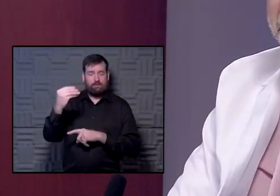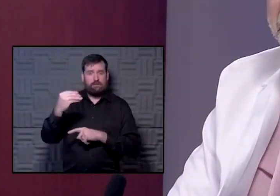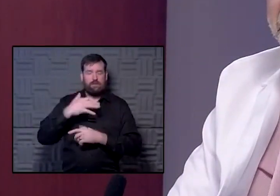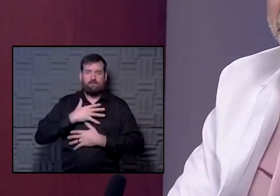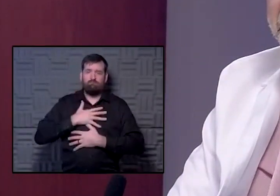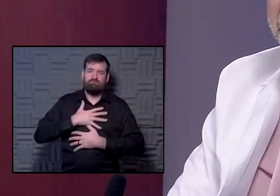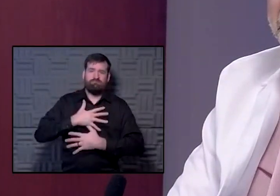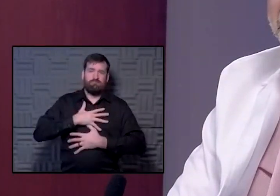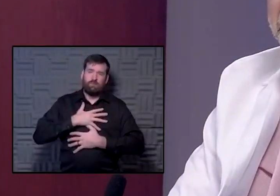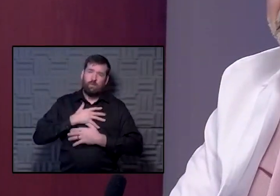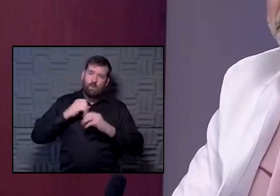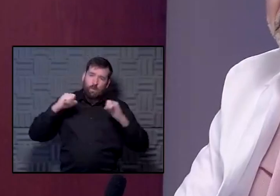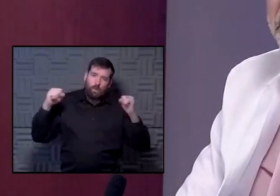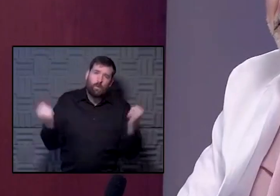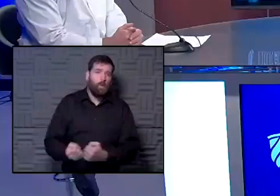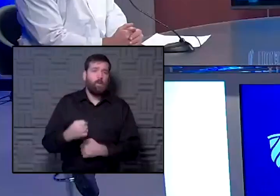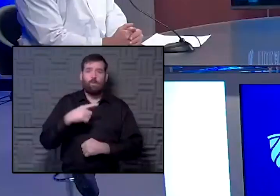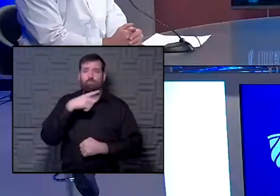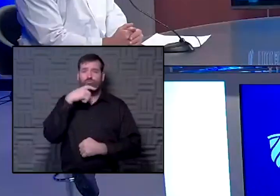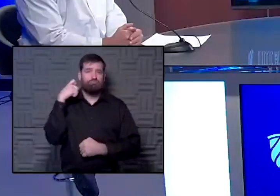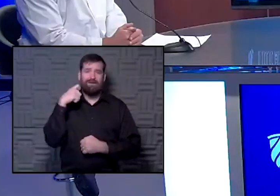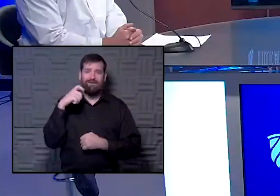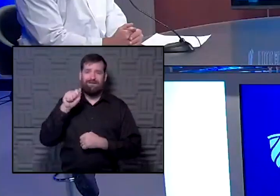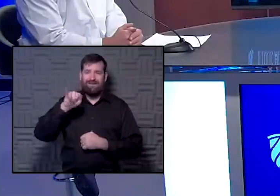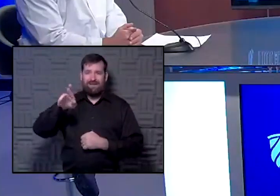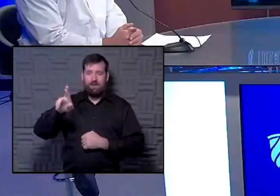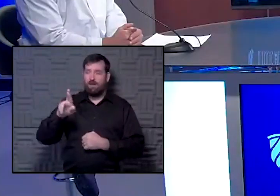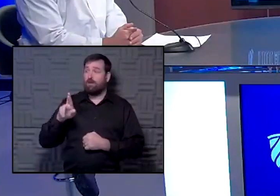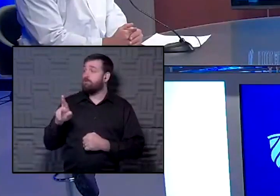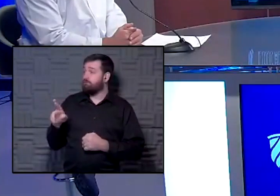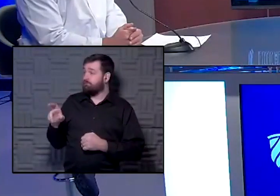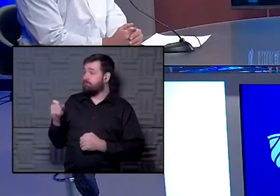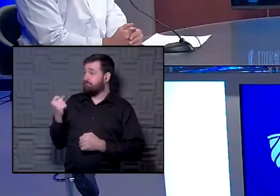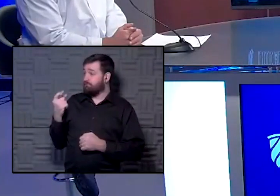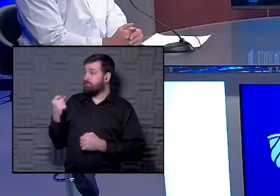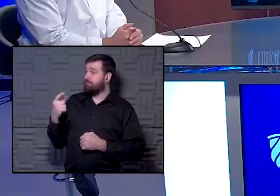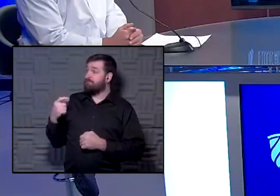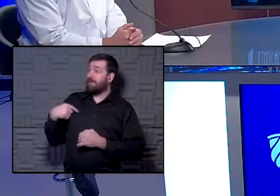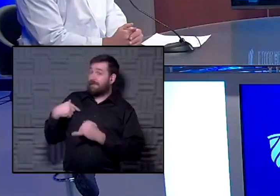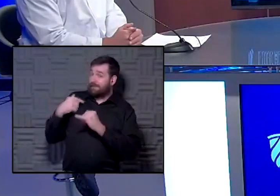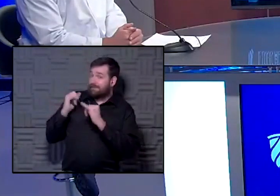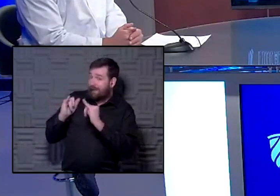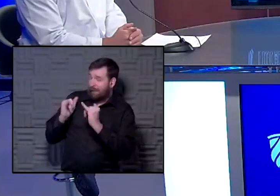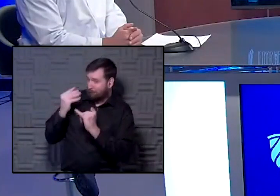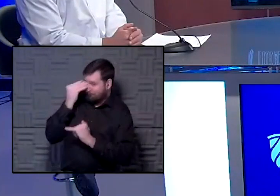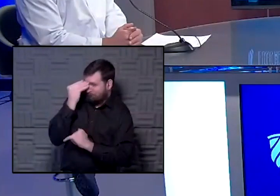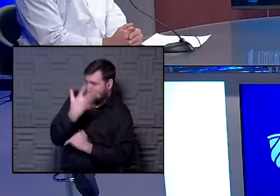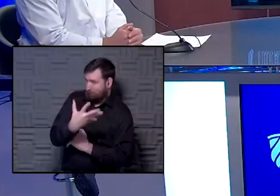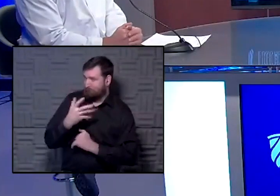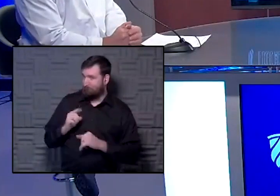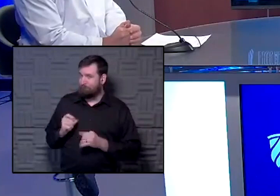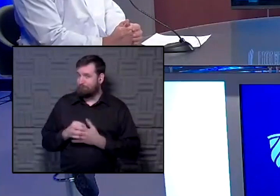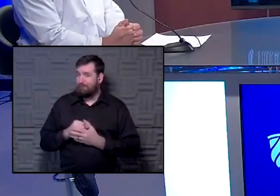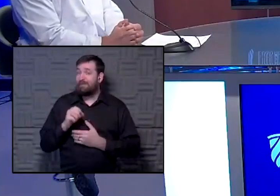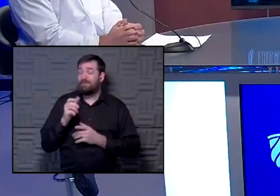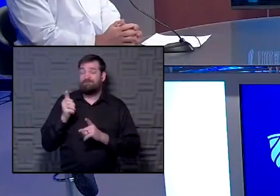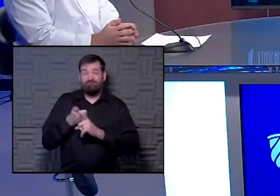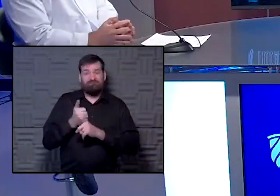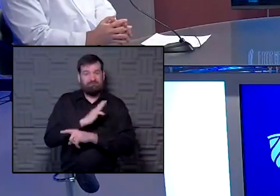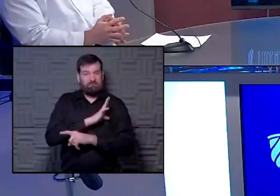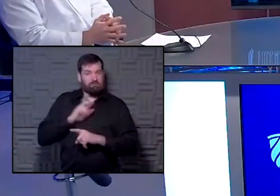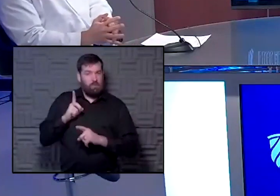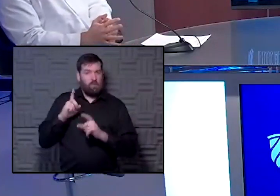such cold, dry air? Well, this is a great question because not only is, not like myself, by the way, Charlie Mario, a